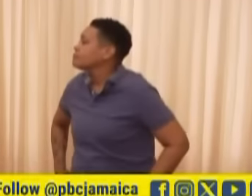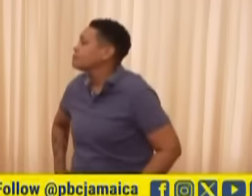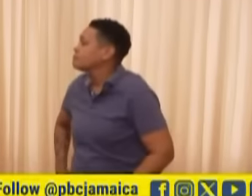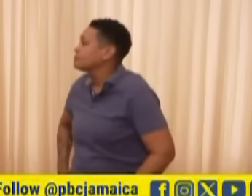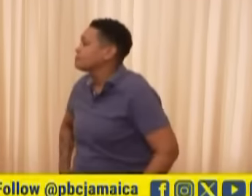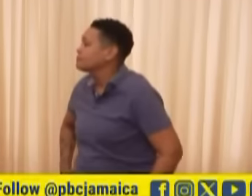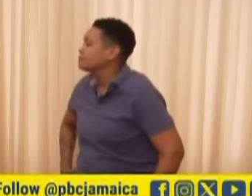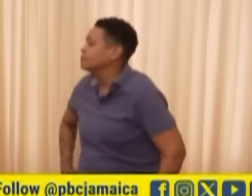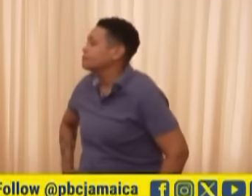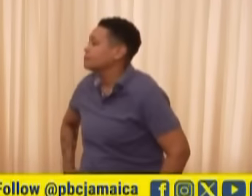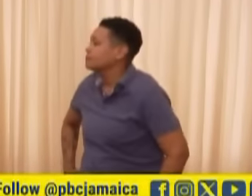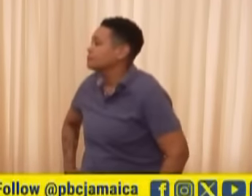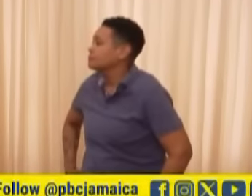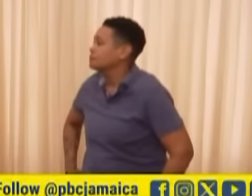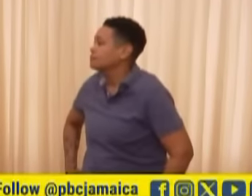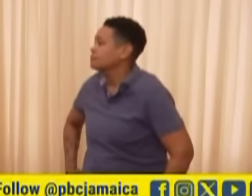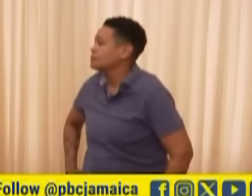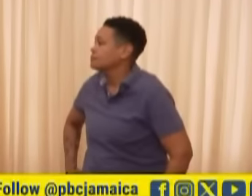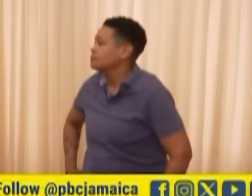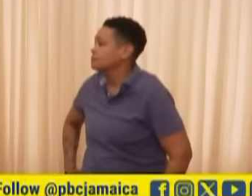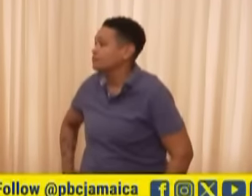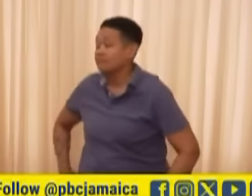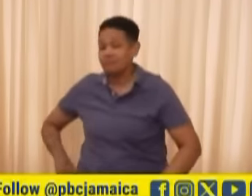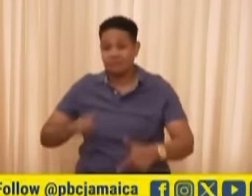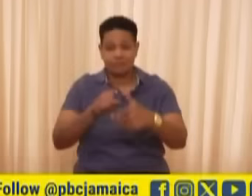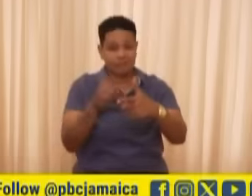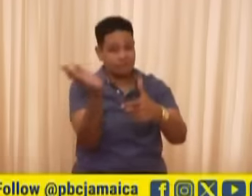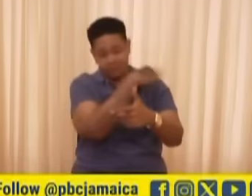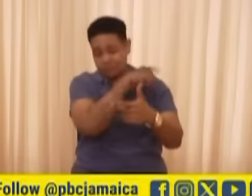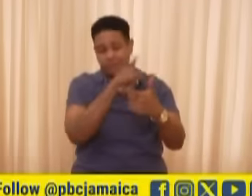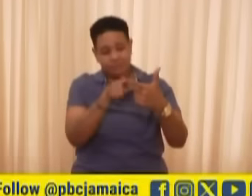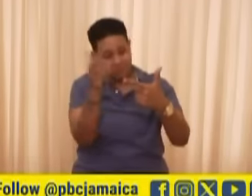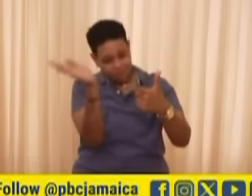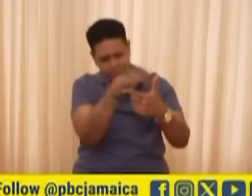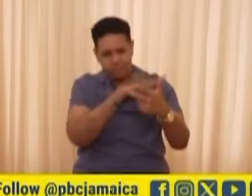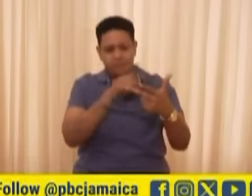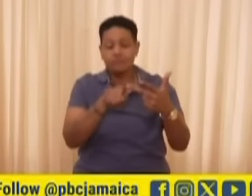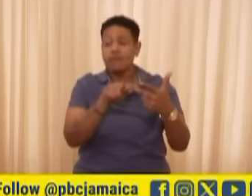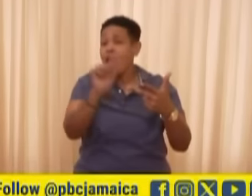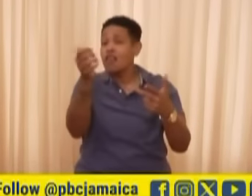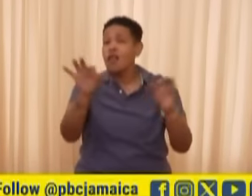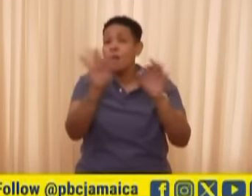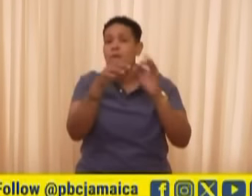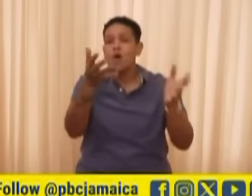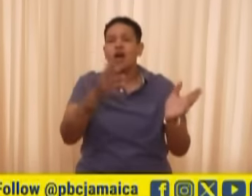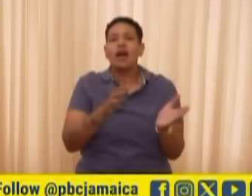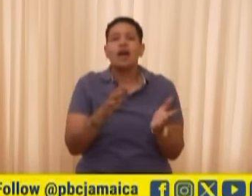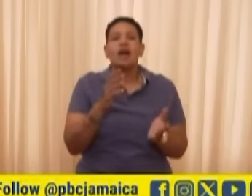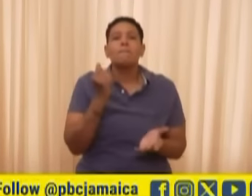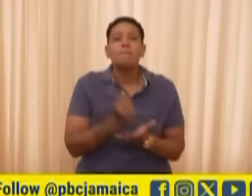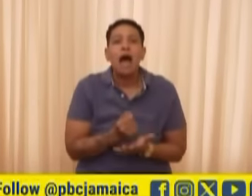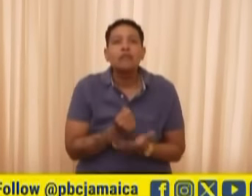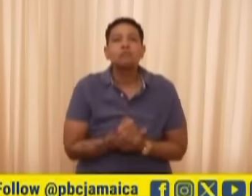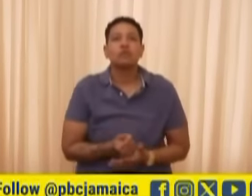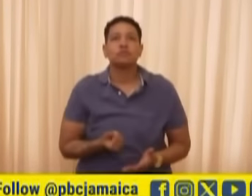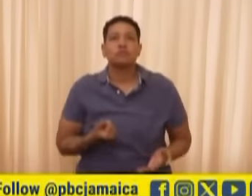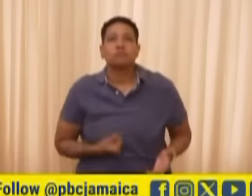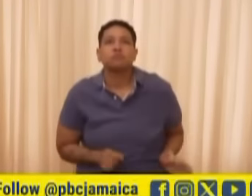having done all of that, there is another important thing which we ask you to do. Keep your documents